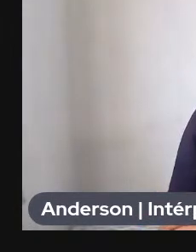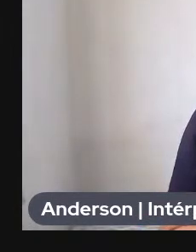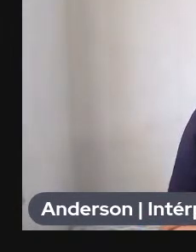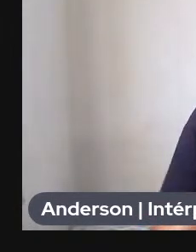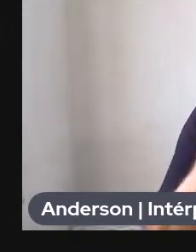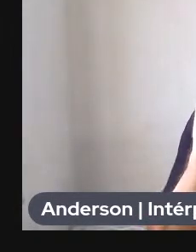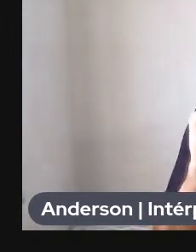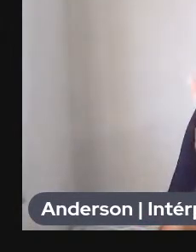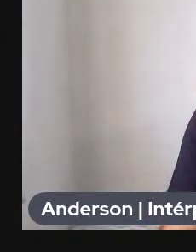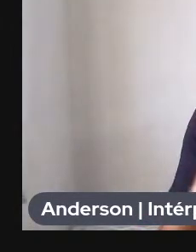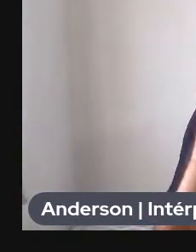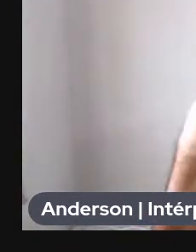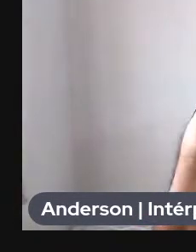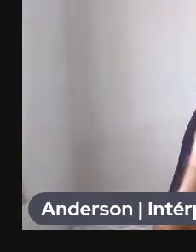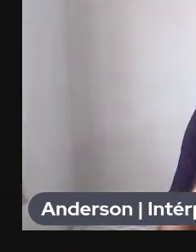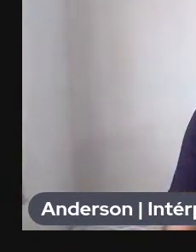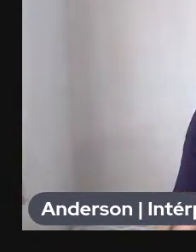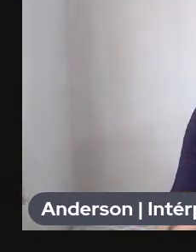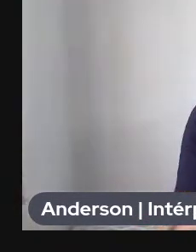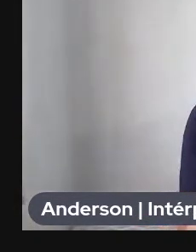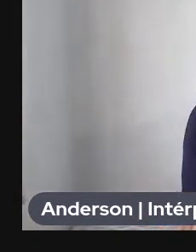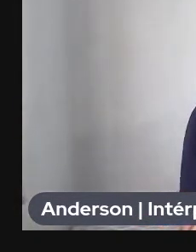the description.